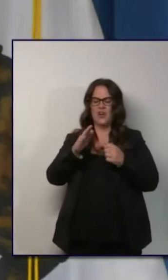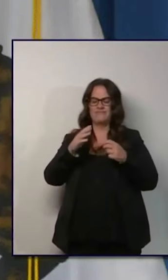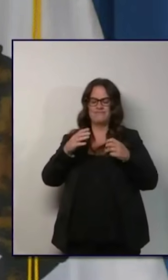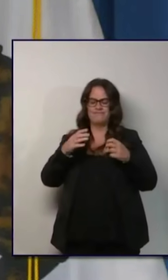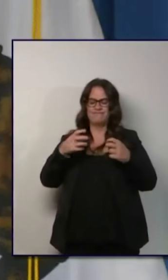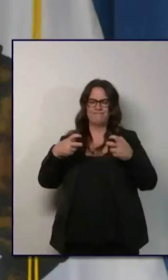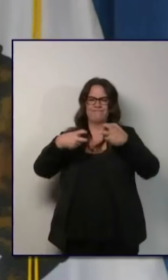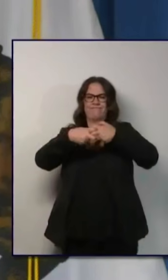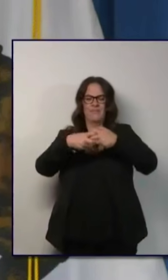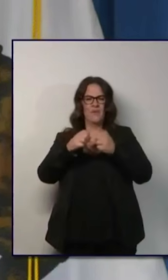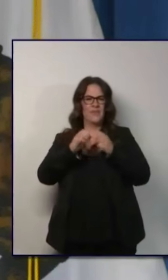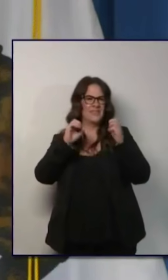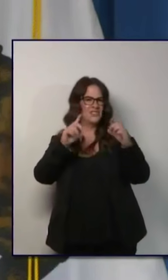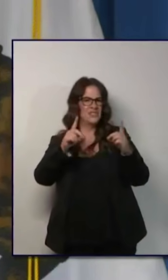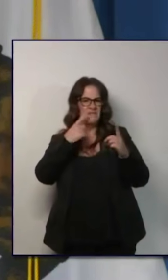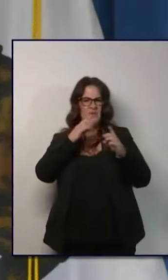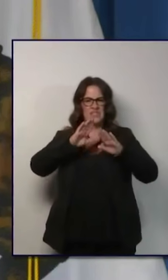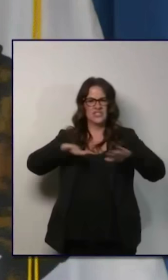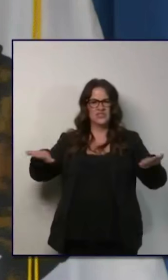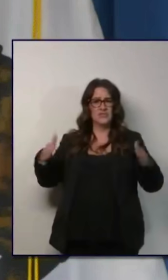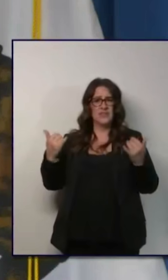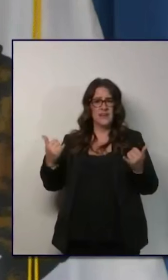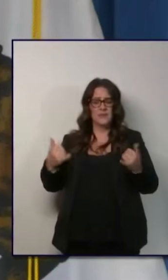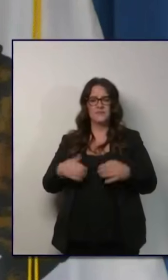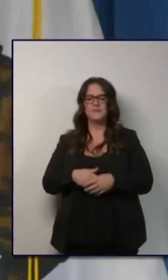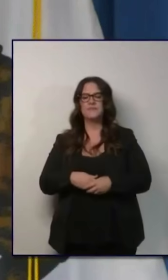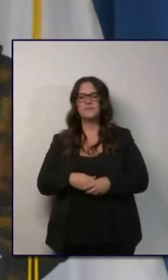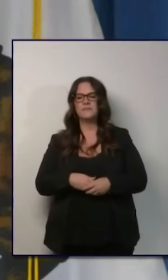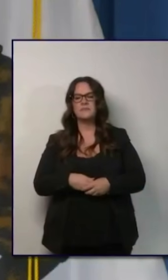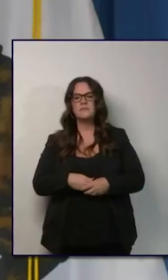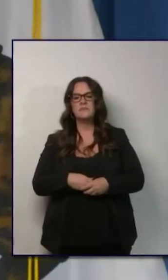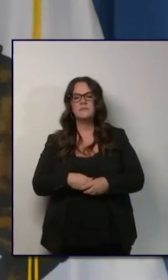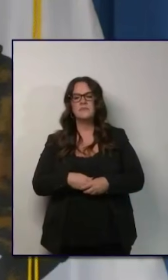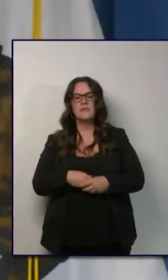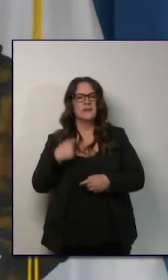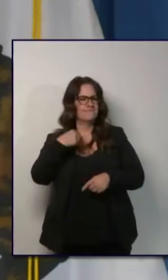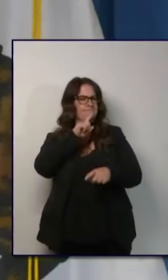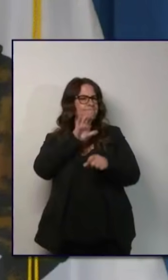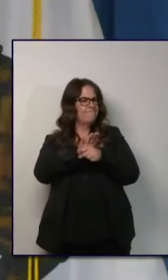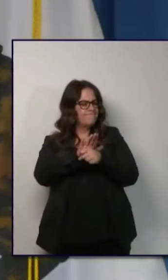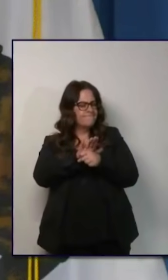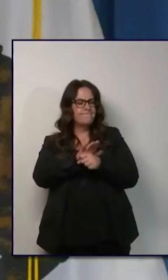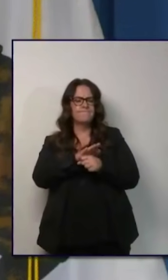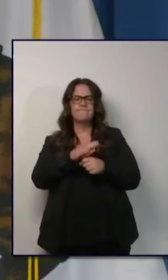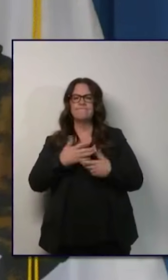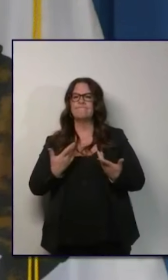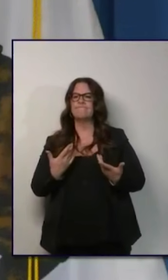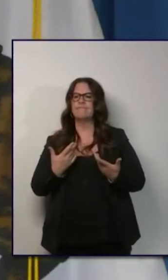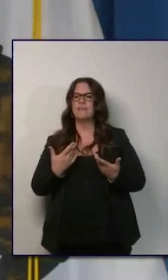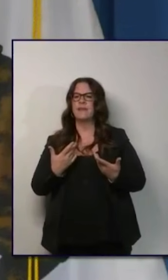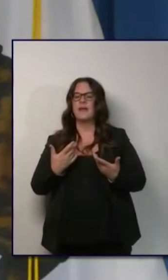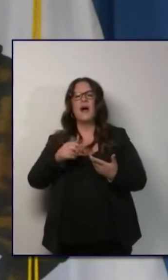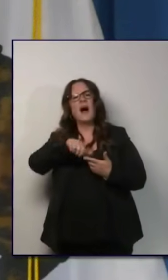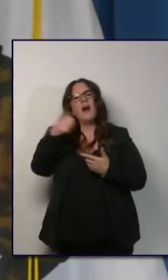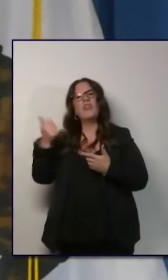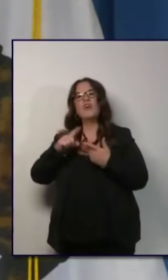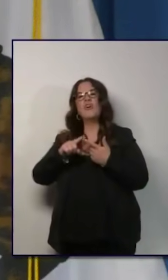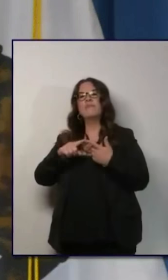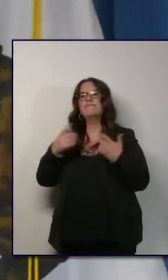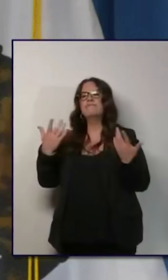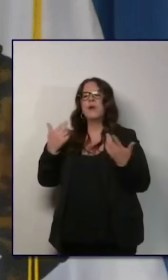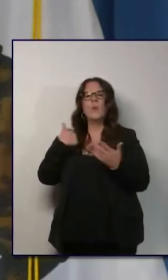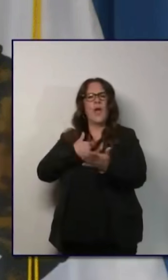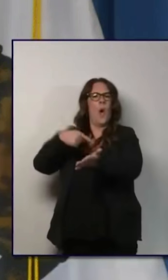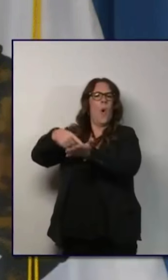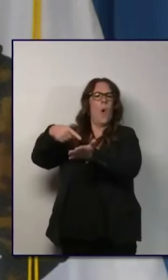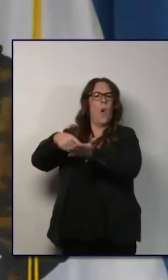Additionally, we had made commitments, on top of this, I mentioned those commitments, around paying down long-term pension obligations, our